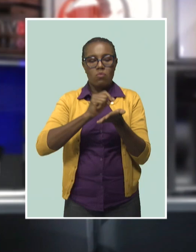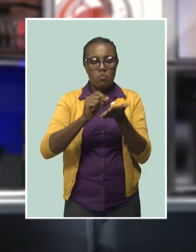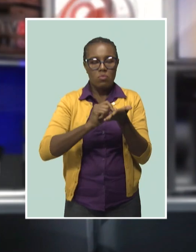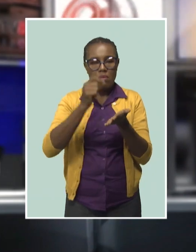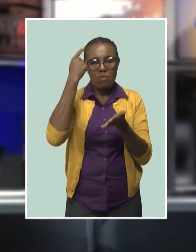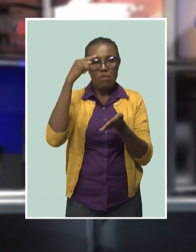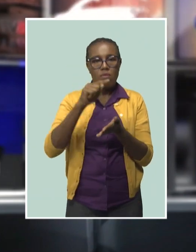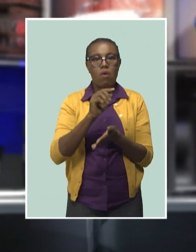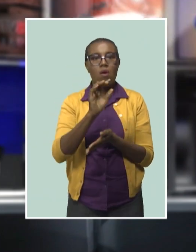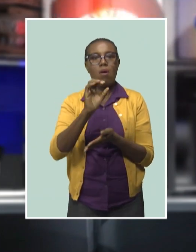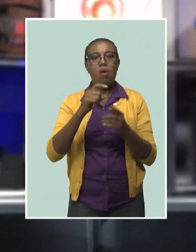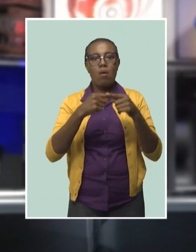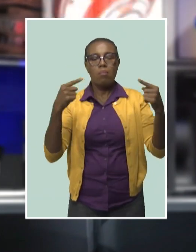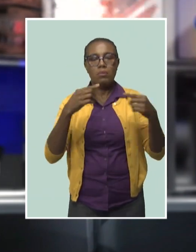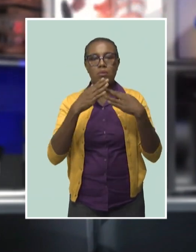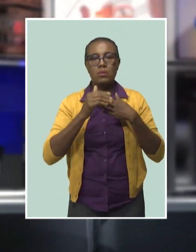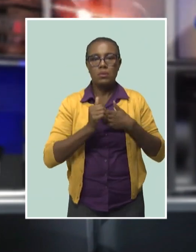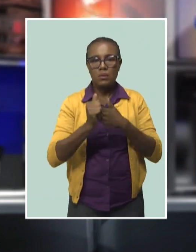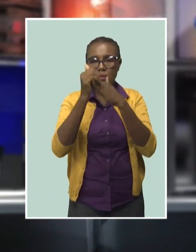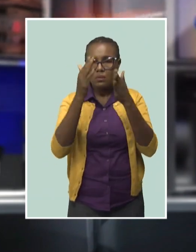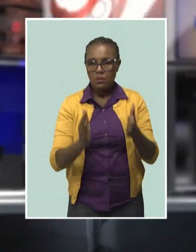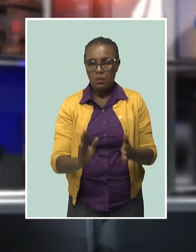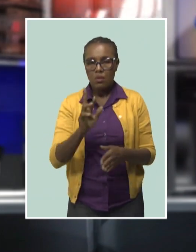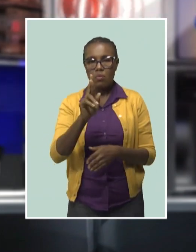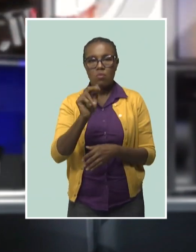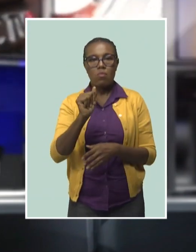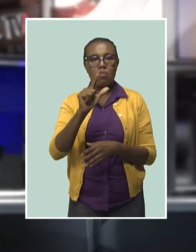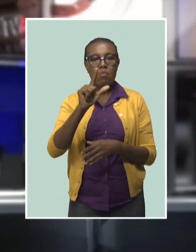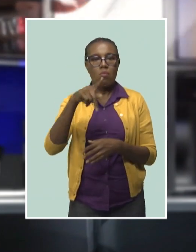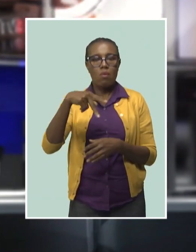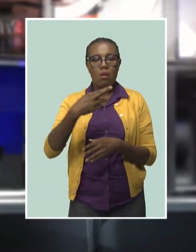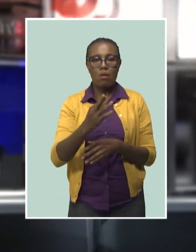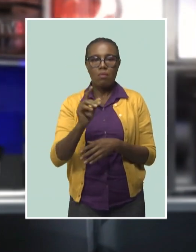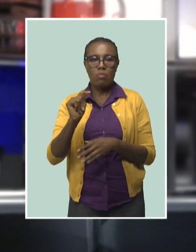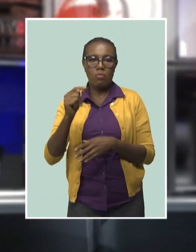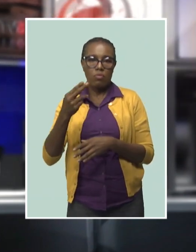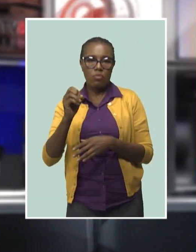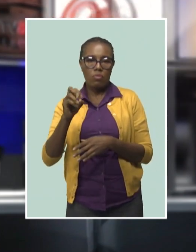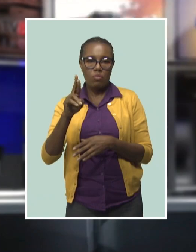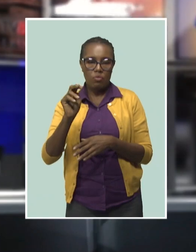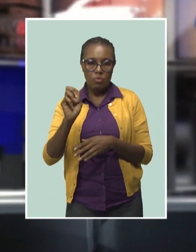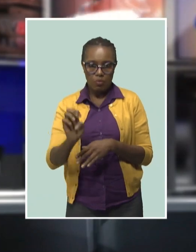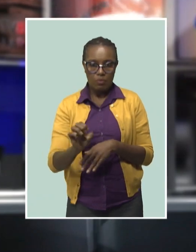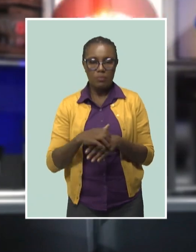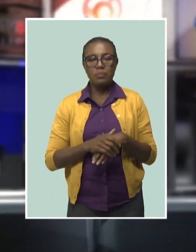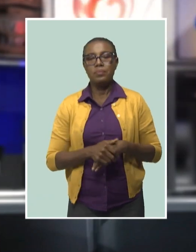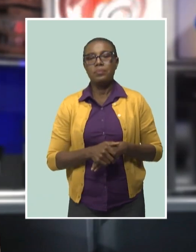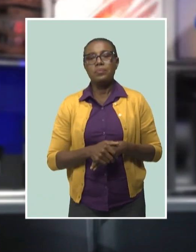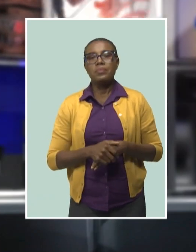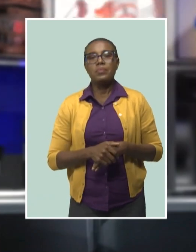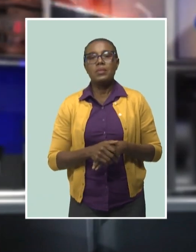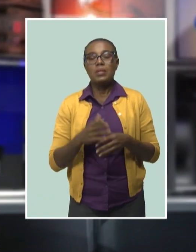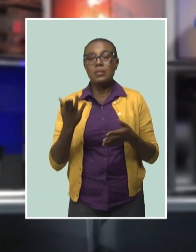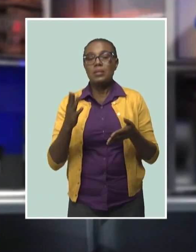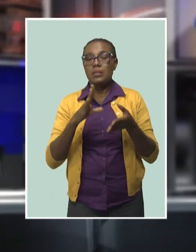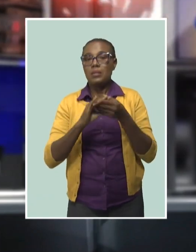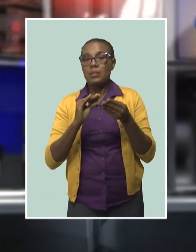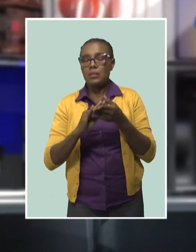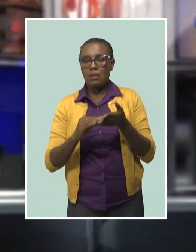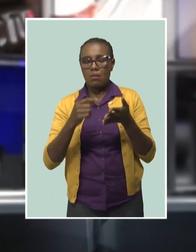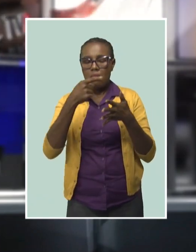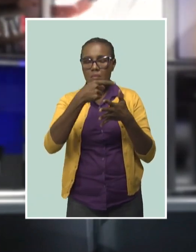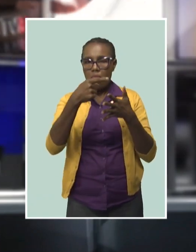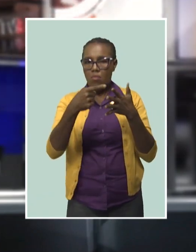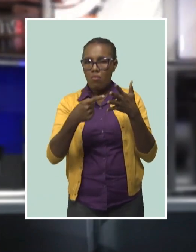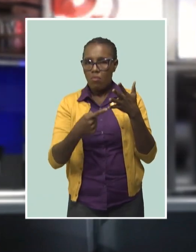Prime Minister Santia Bradshaw read the document prepared by attorney-at-law Gyson Mears from the floor of Parliament. It details a number of